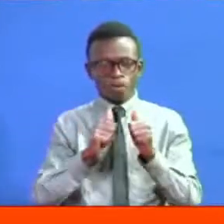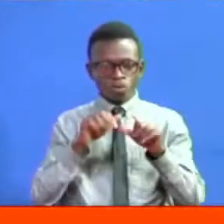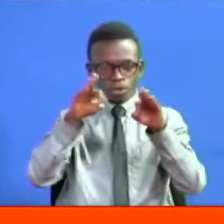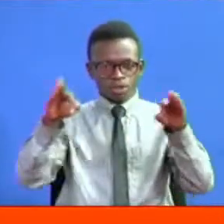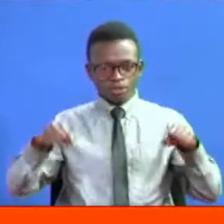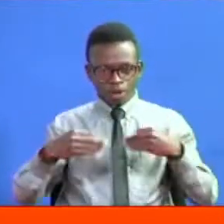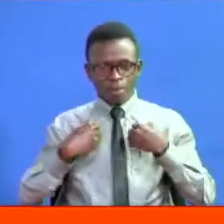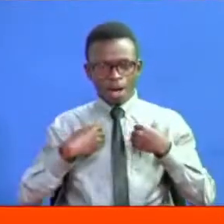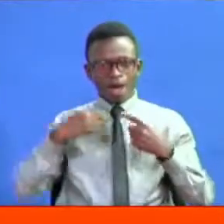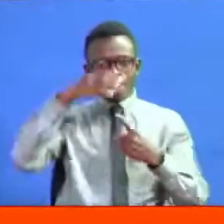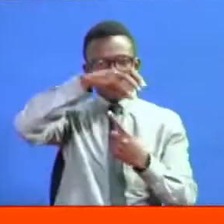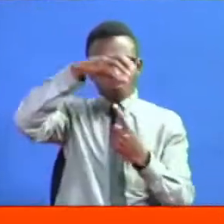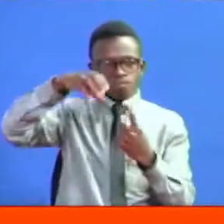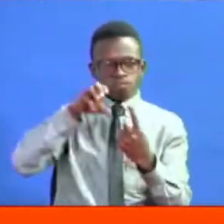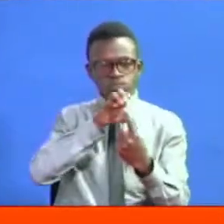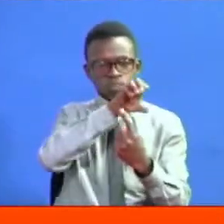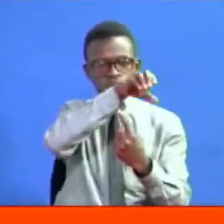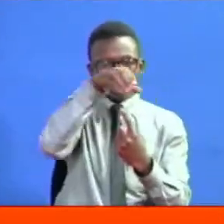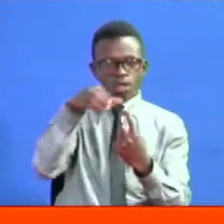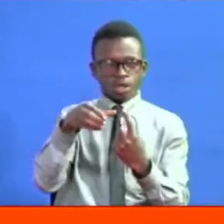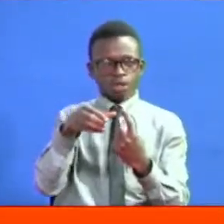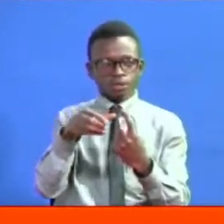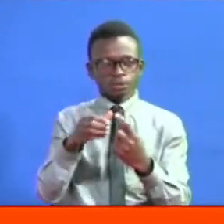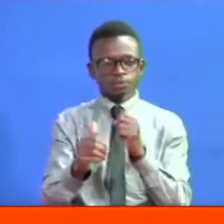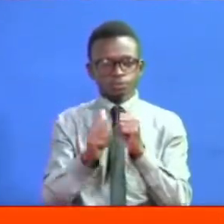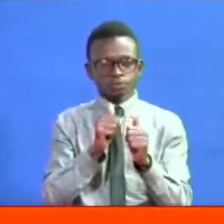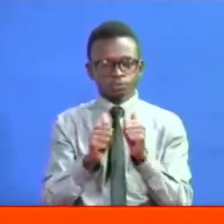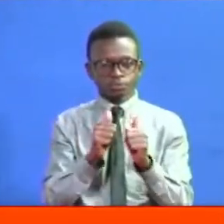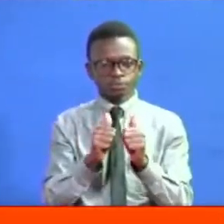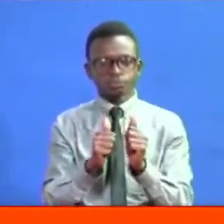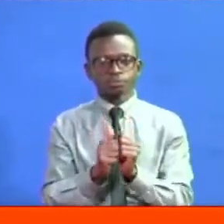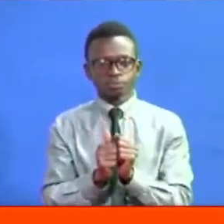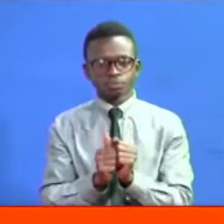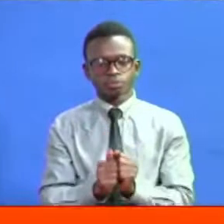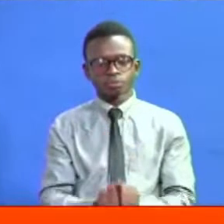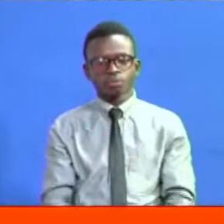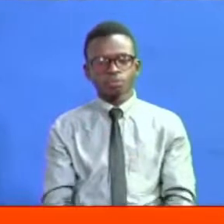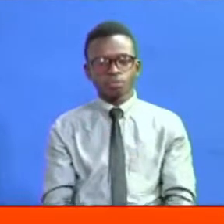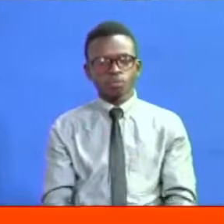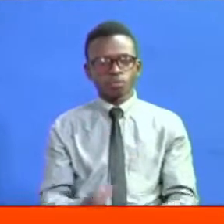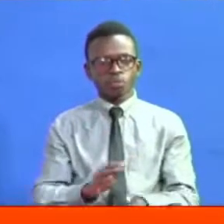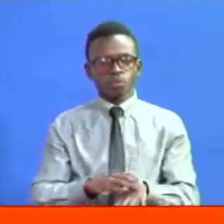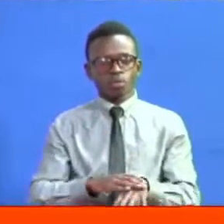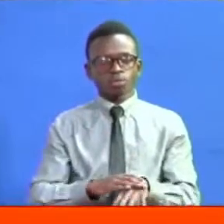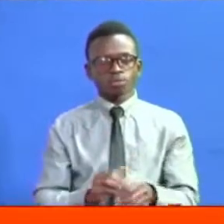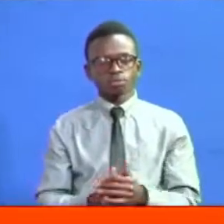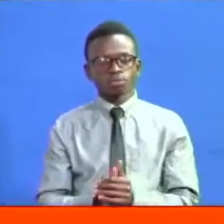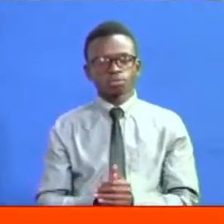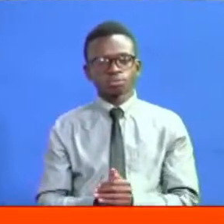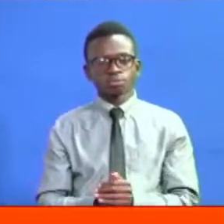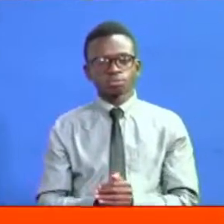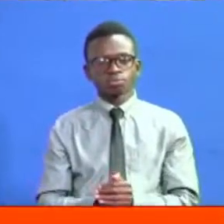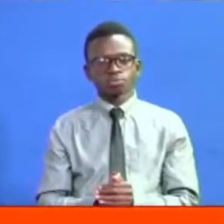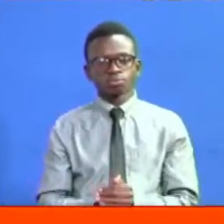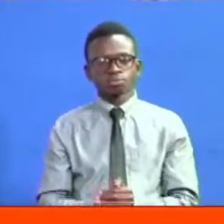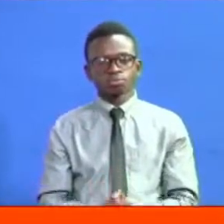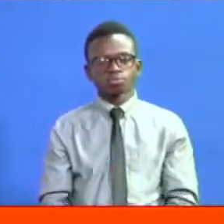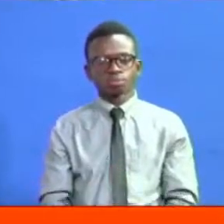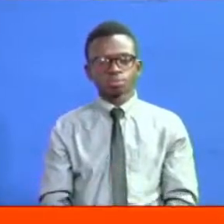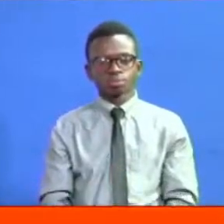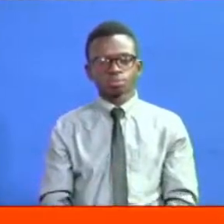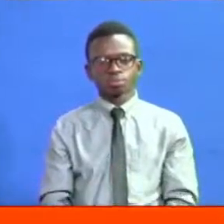grows broccoli, whose profits, according to the farm's supervisor, are not small.